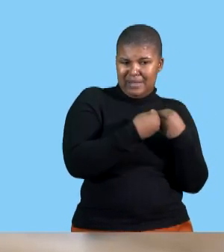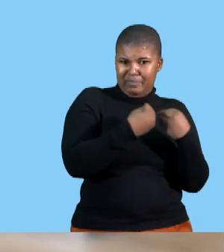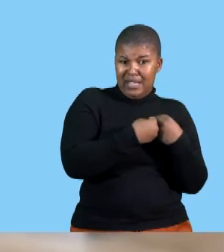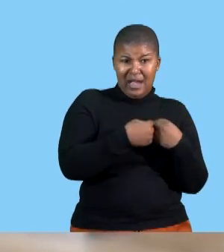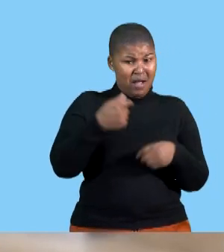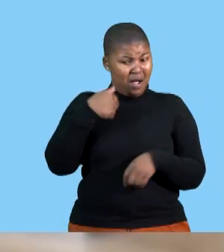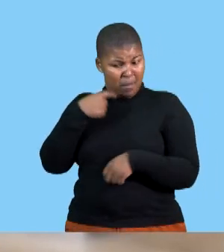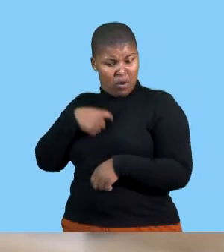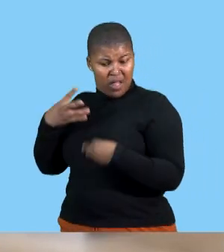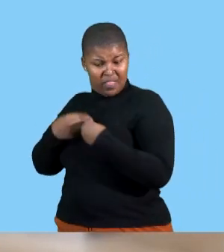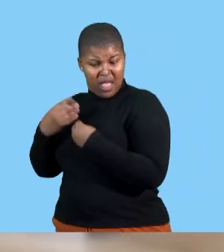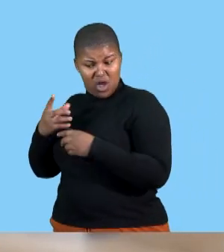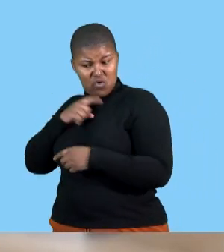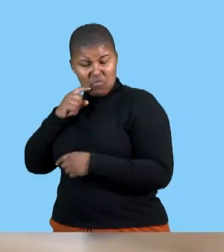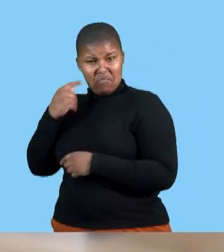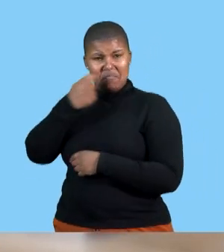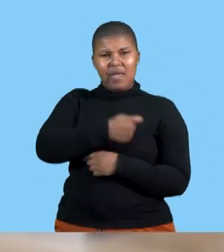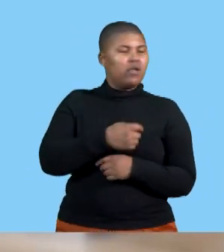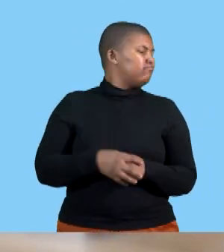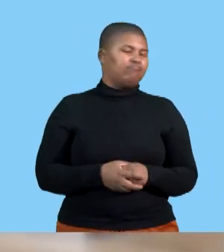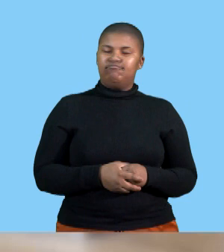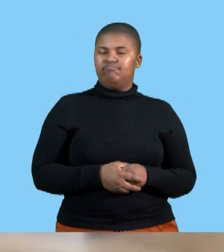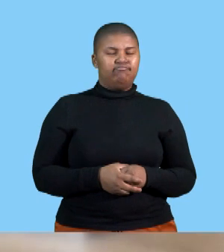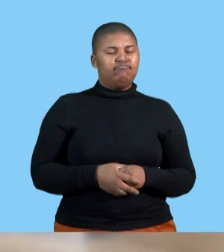cannot be seized to pay for the debts of the